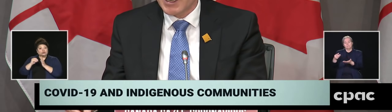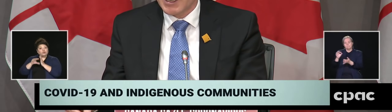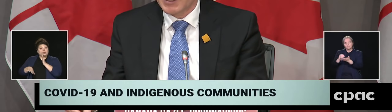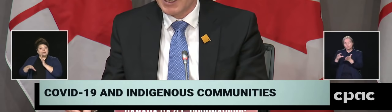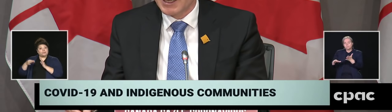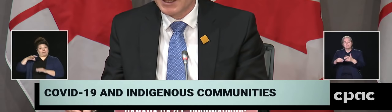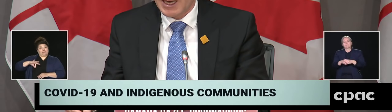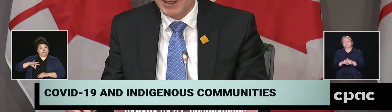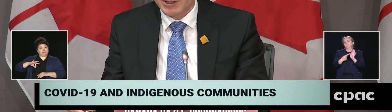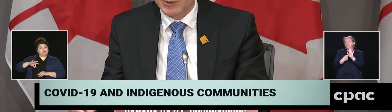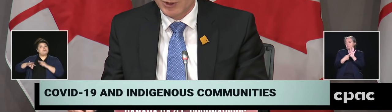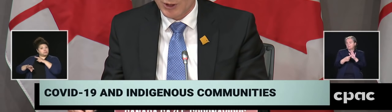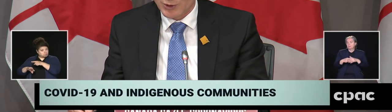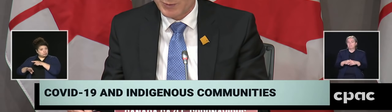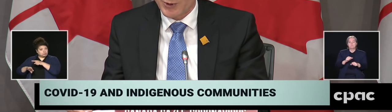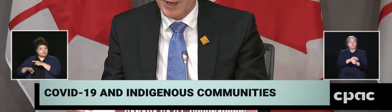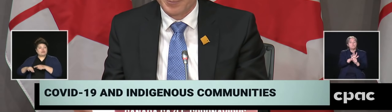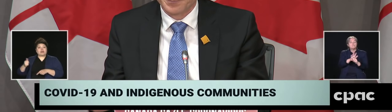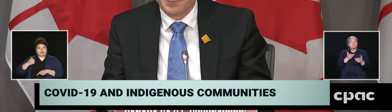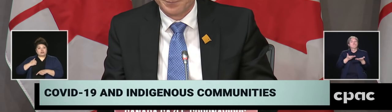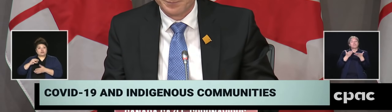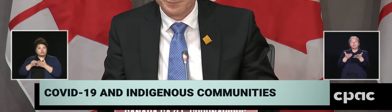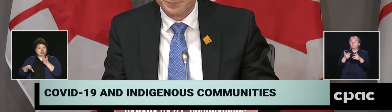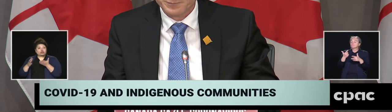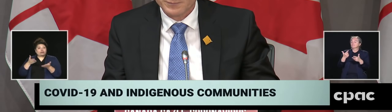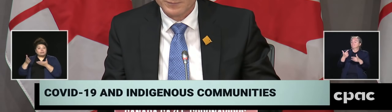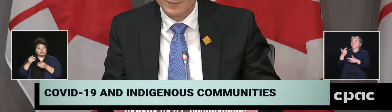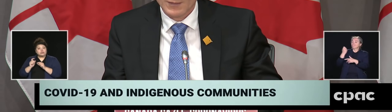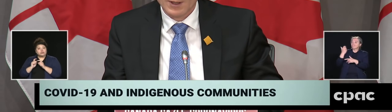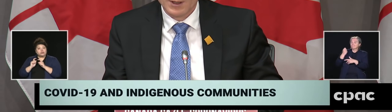Service Grant, and the Enhanced Canada Student Loans Program.